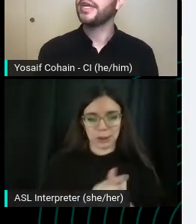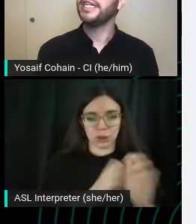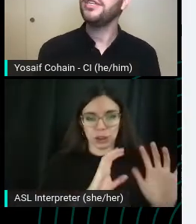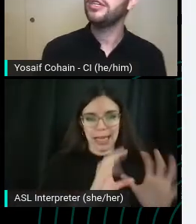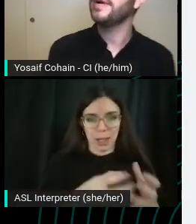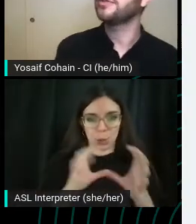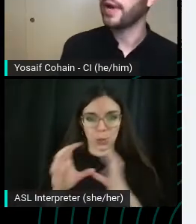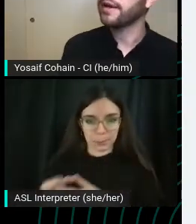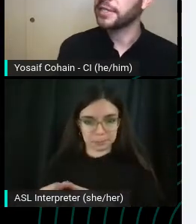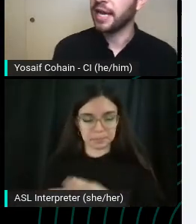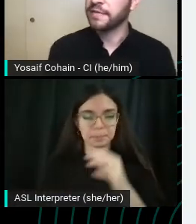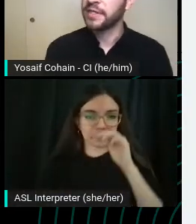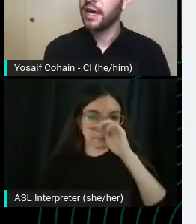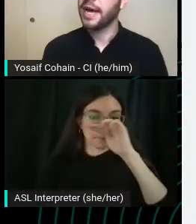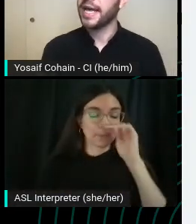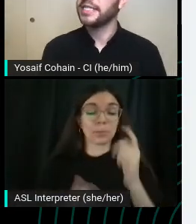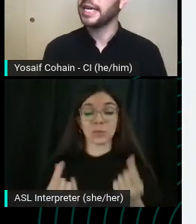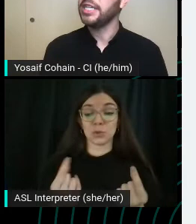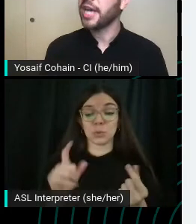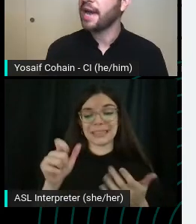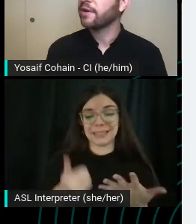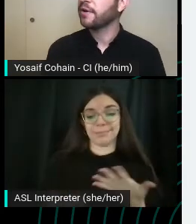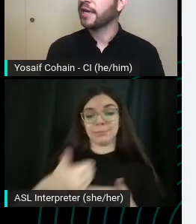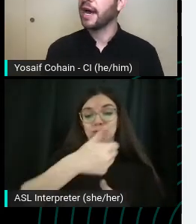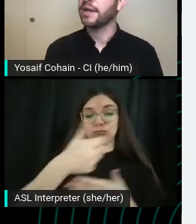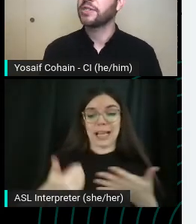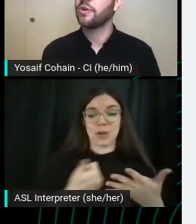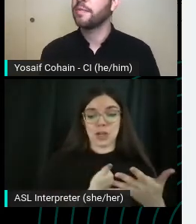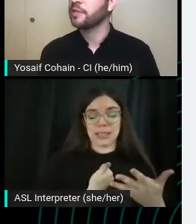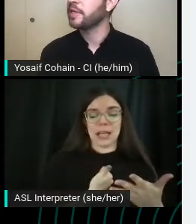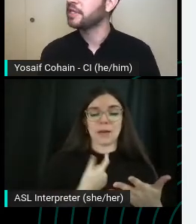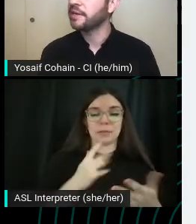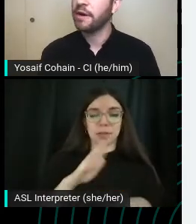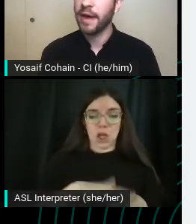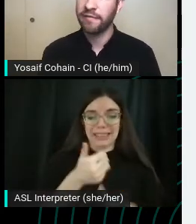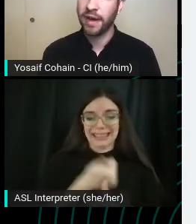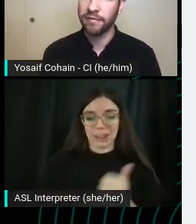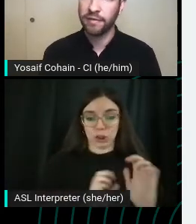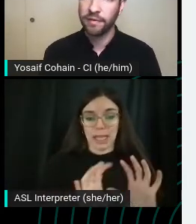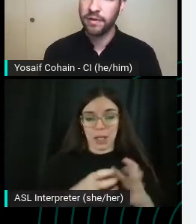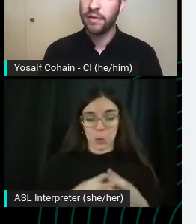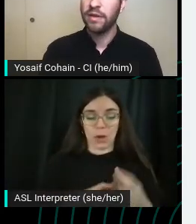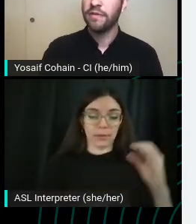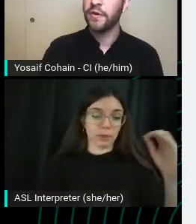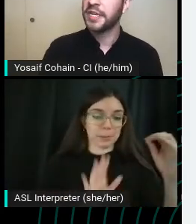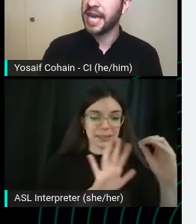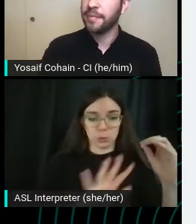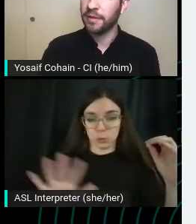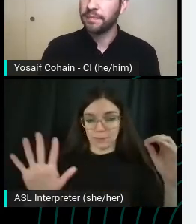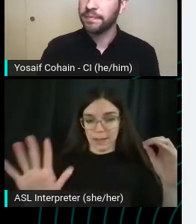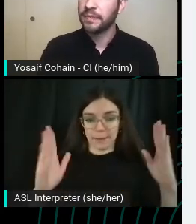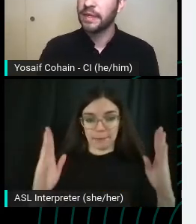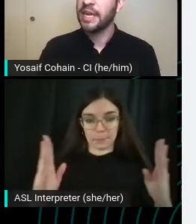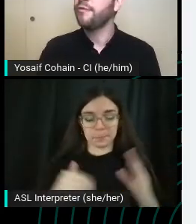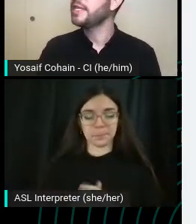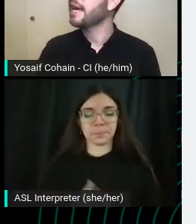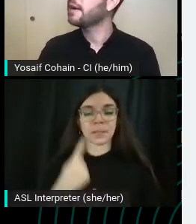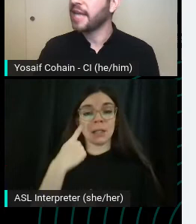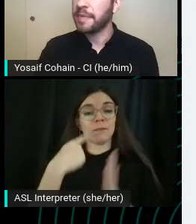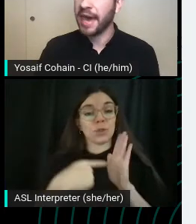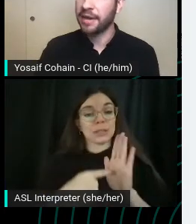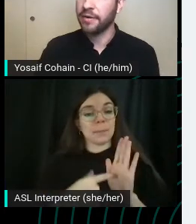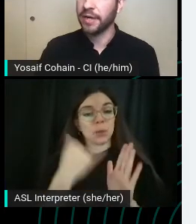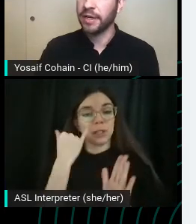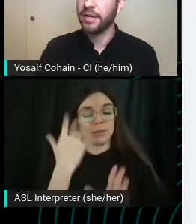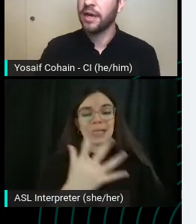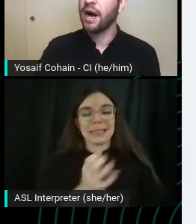And what we need to do is rank ourselves against each category on a score between 0 and 5. For example, if we take our